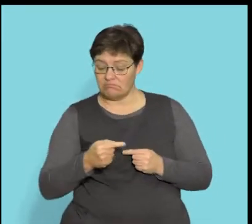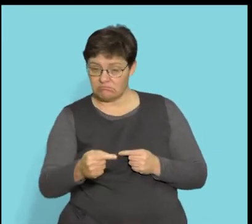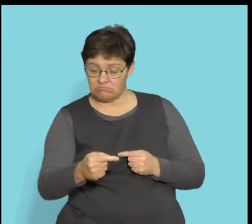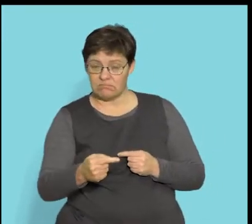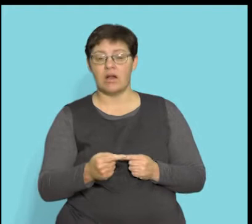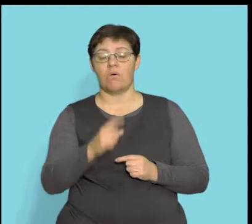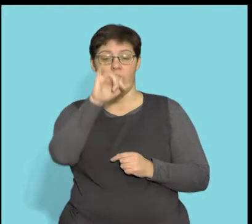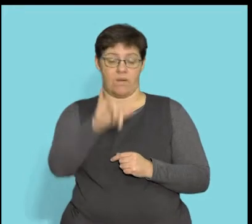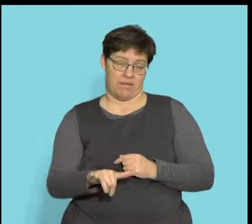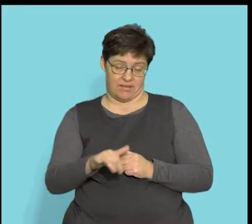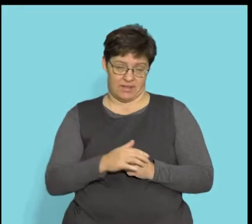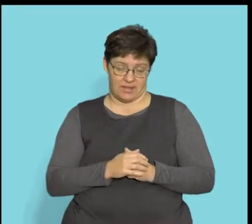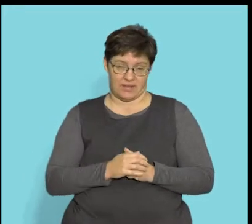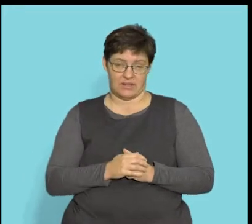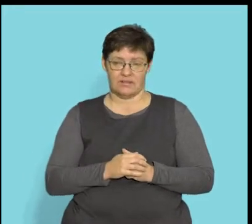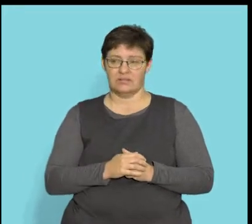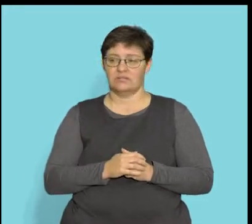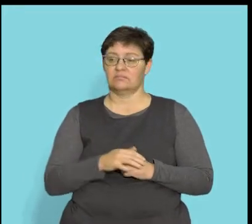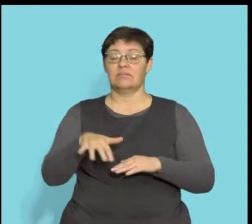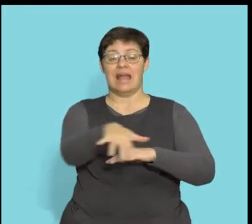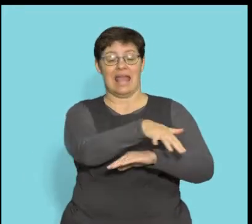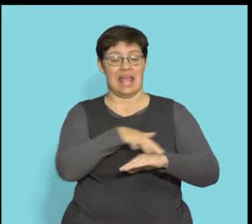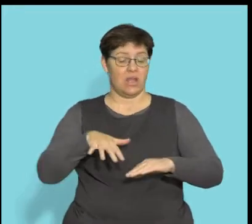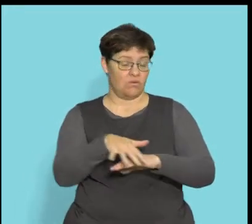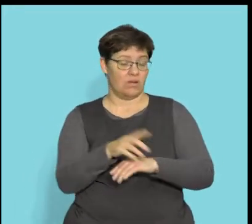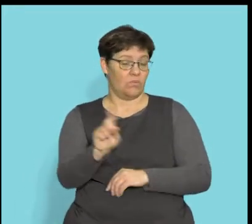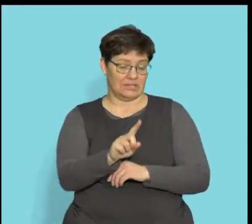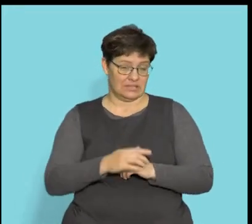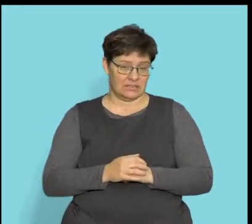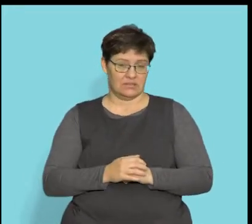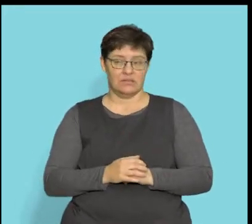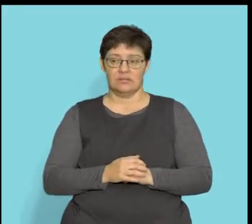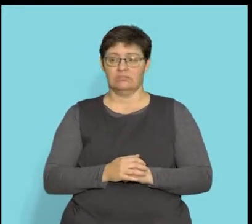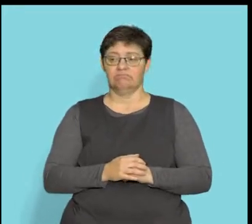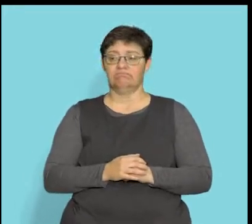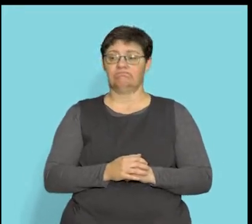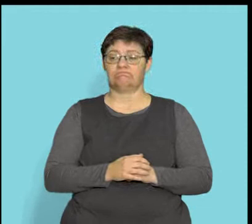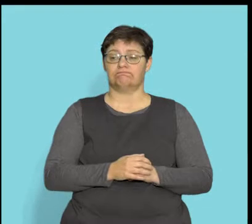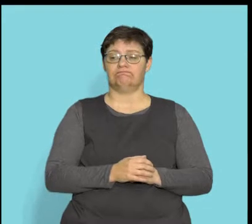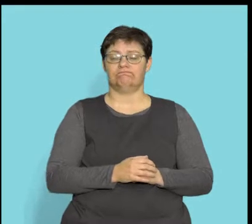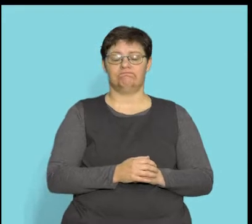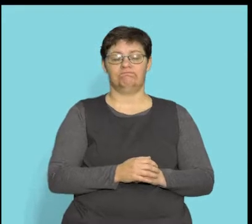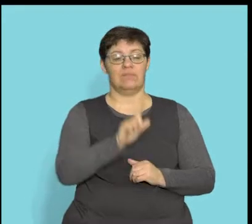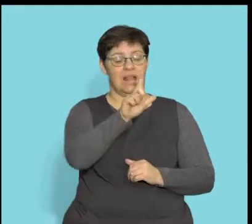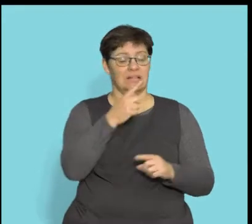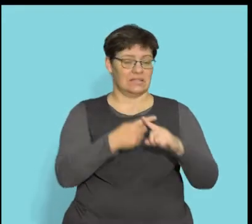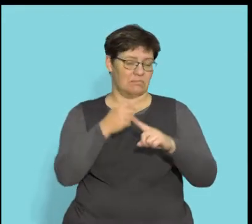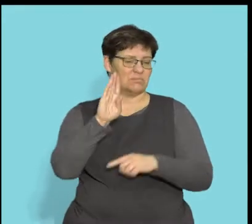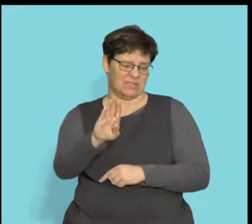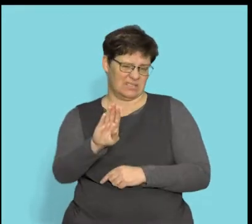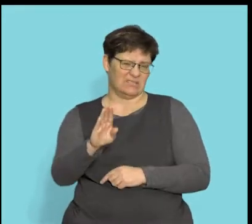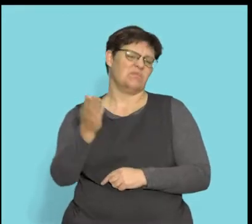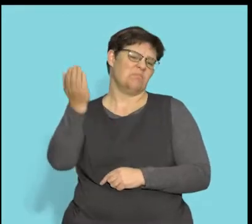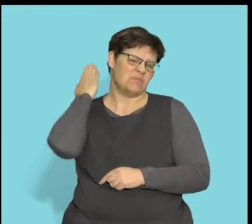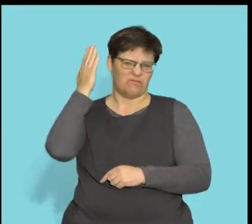breadth is y units, then we can write the area of the rectangle as length times breadth. So this is just linking back to